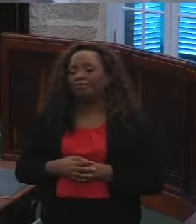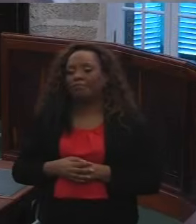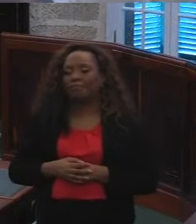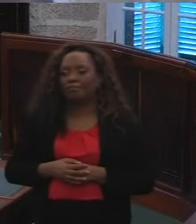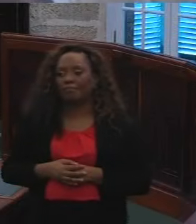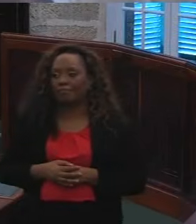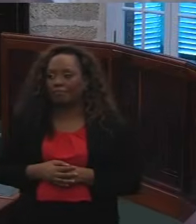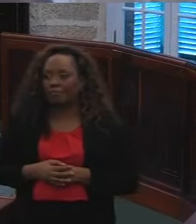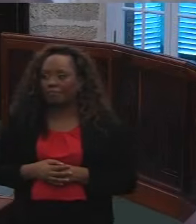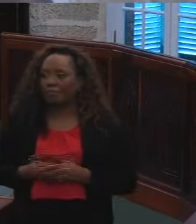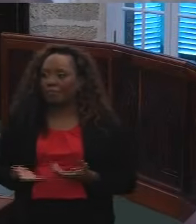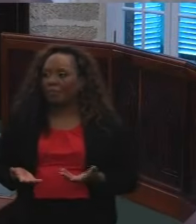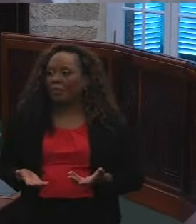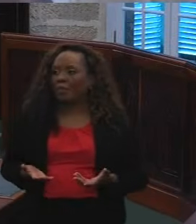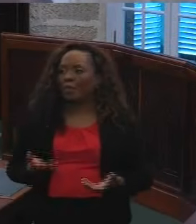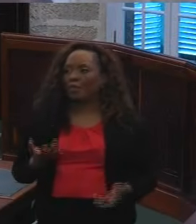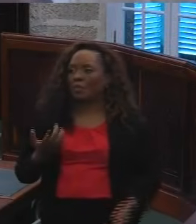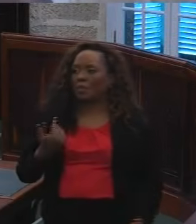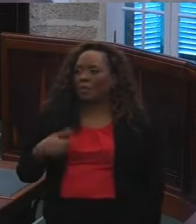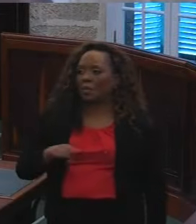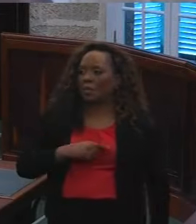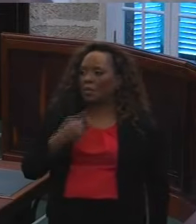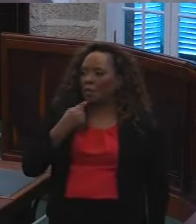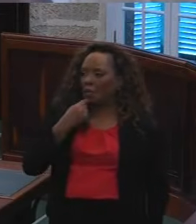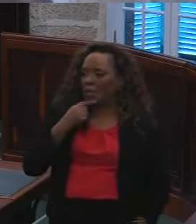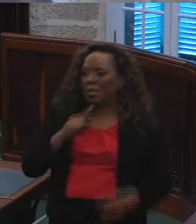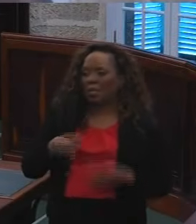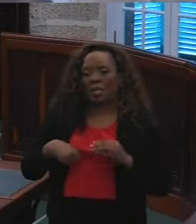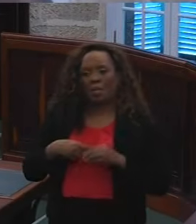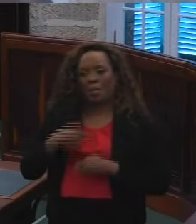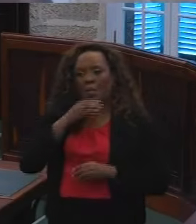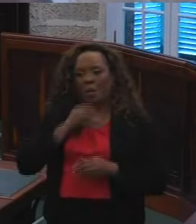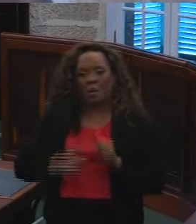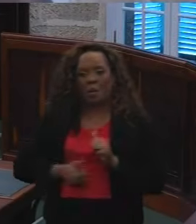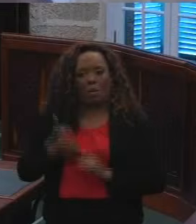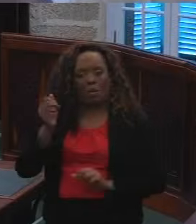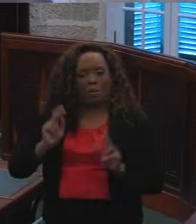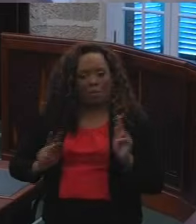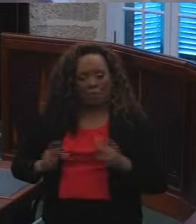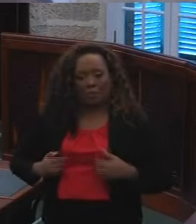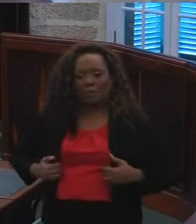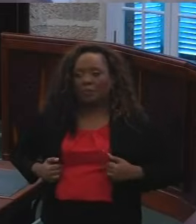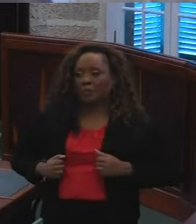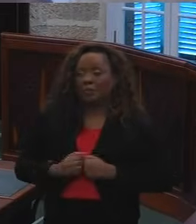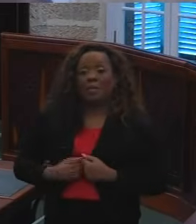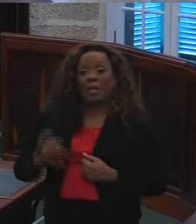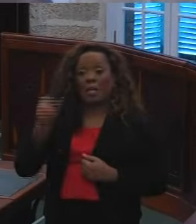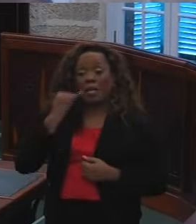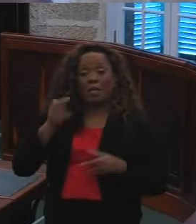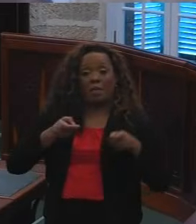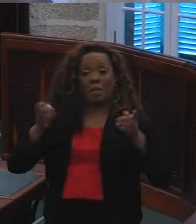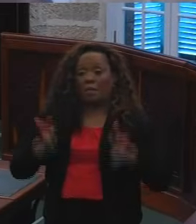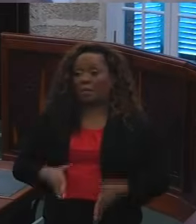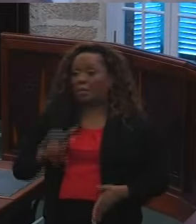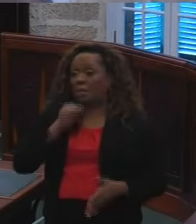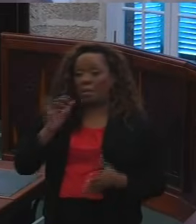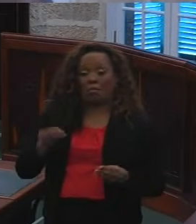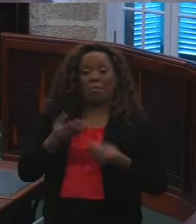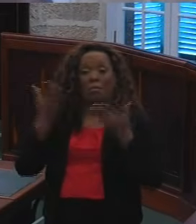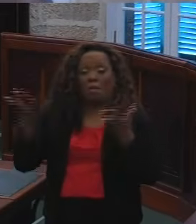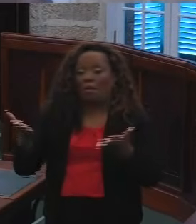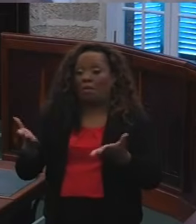that's what we are saying, because we are serious about the business of care for our elderly. Where a manager fails to submit such a report to the